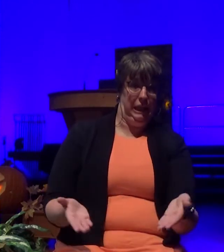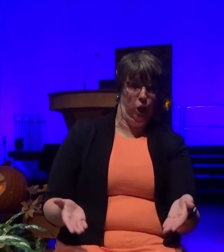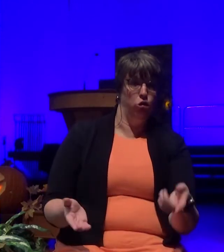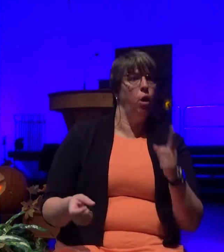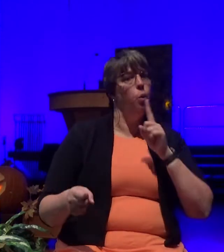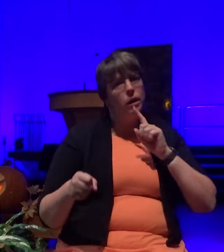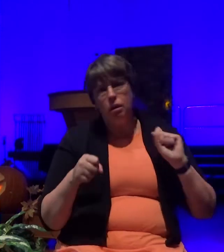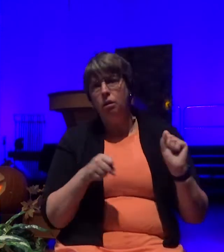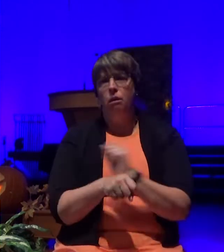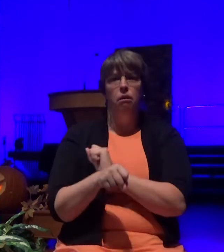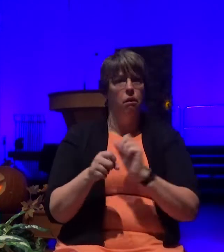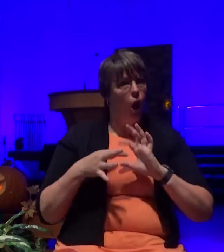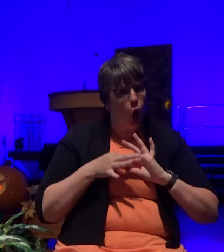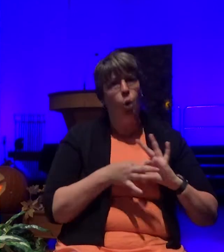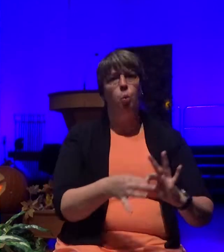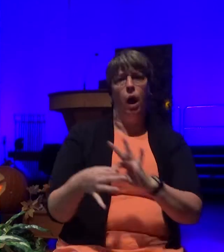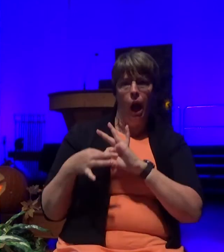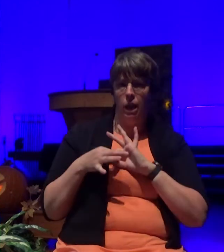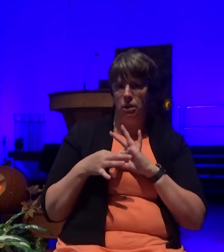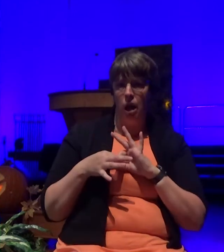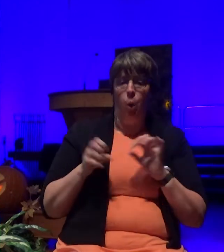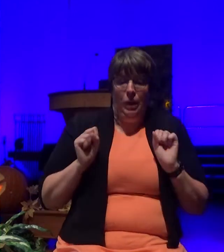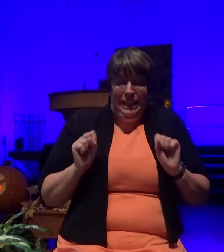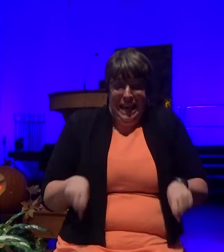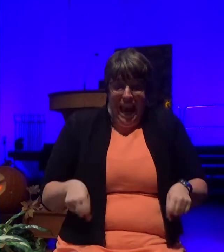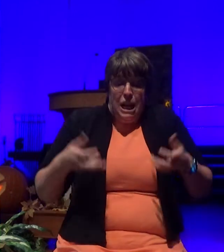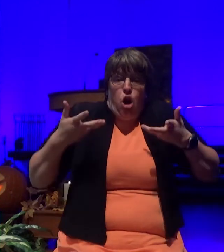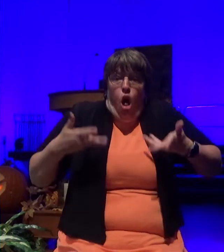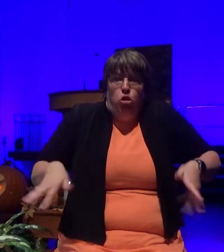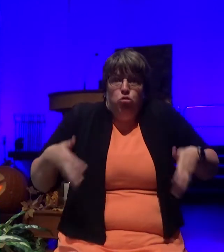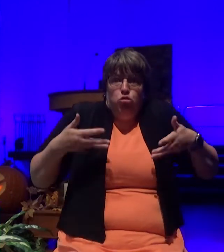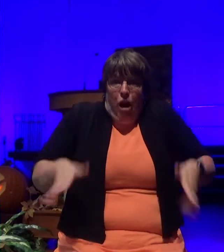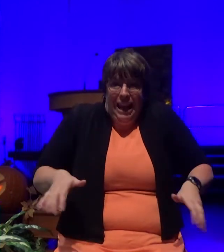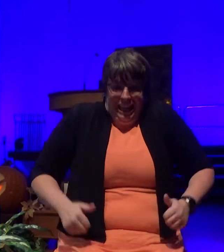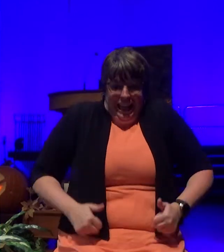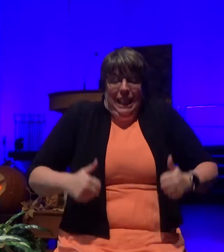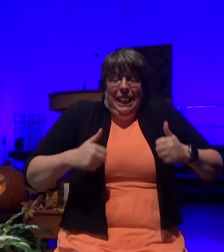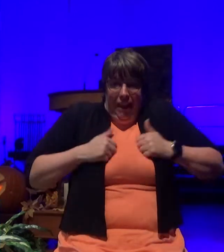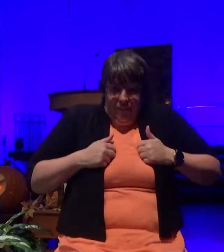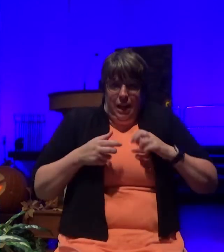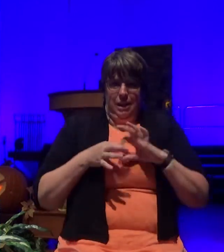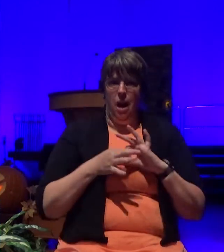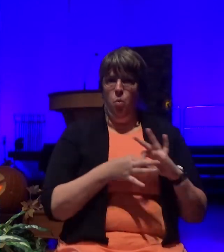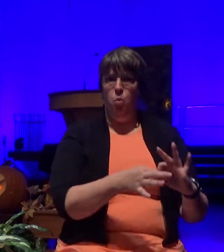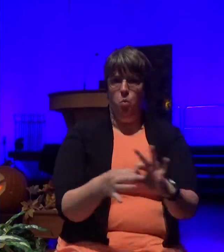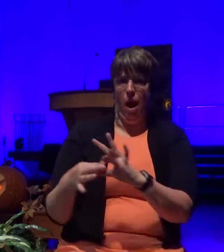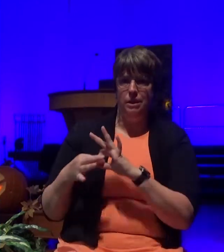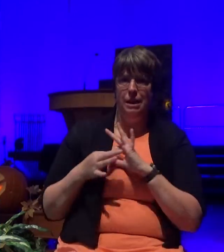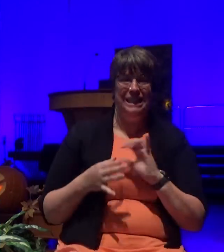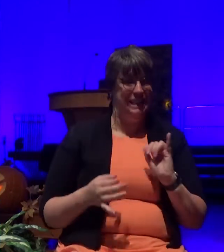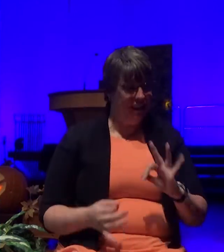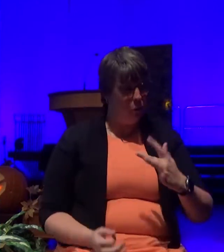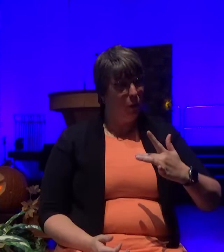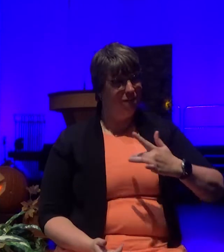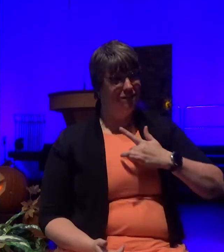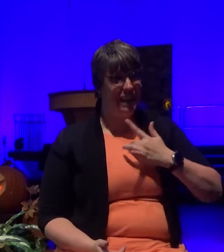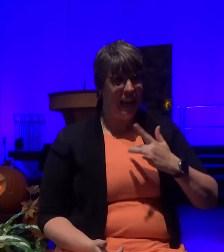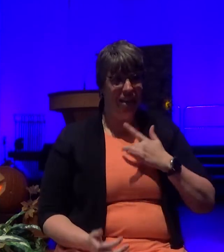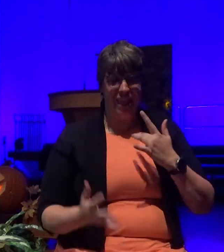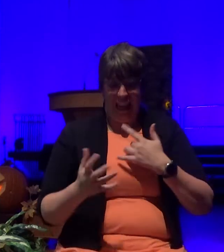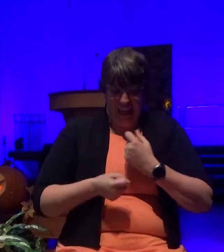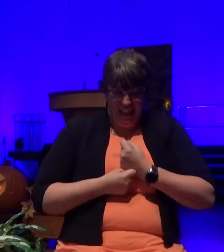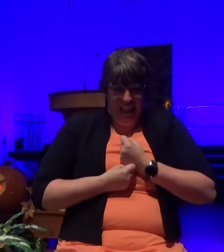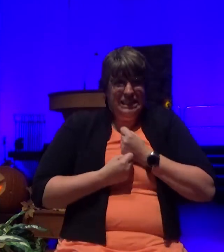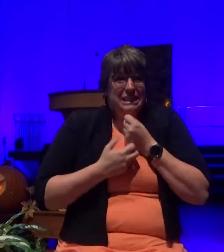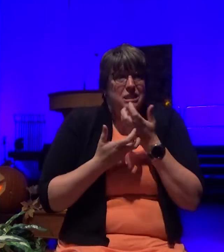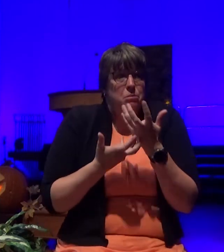we can and are already living in oneness? And if we could feel it and live from it and express it,